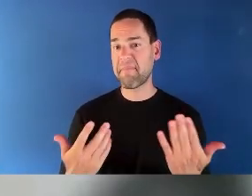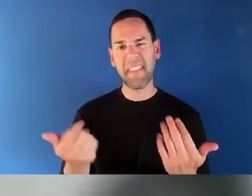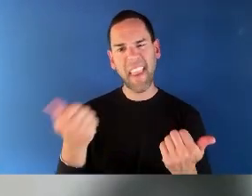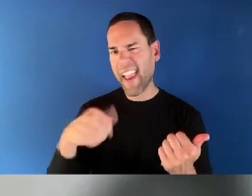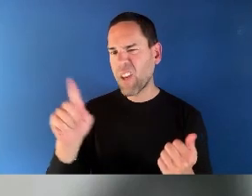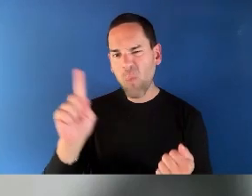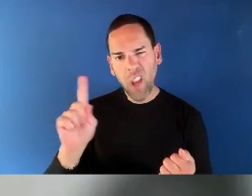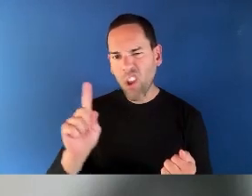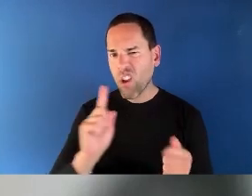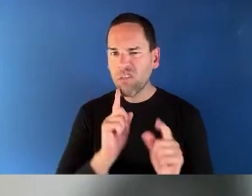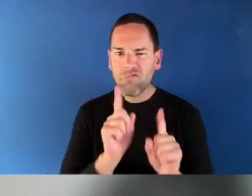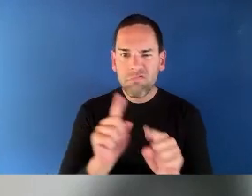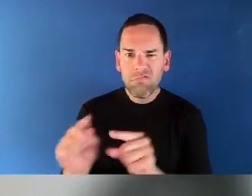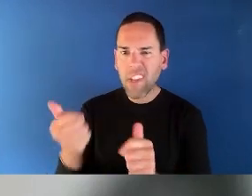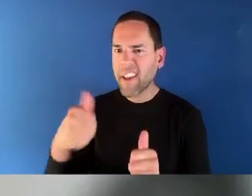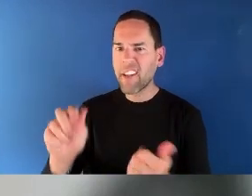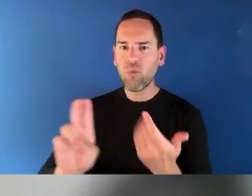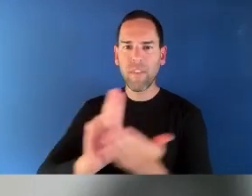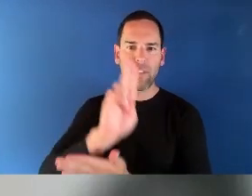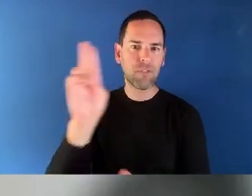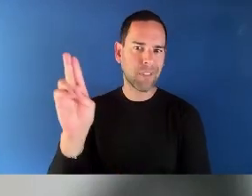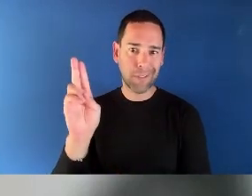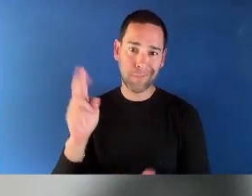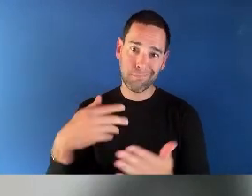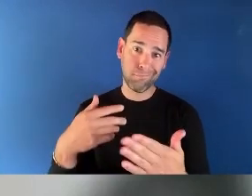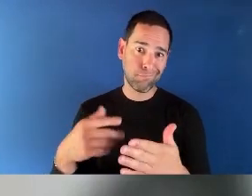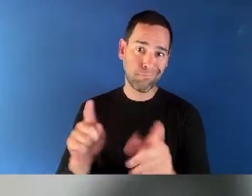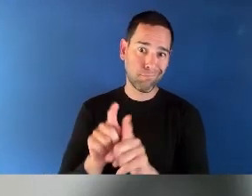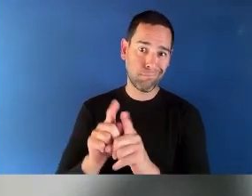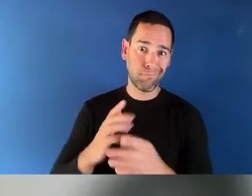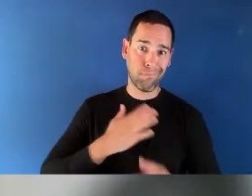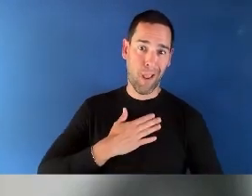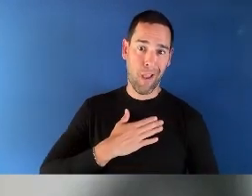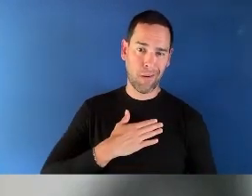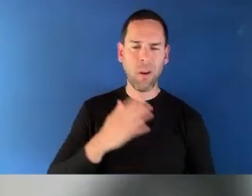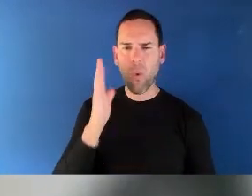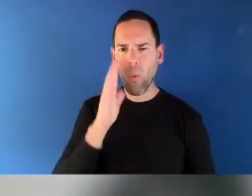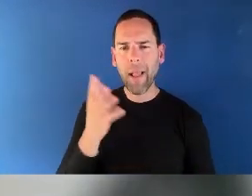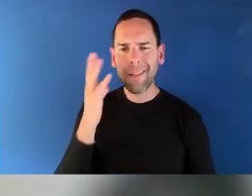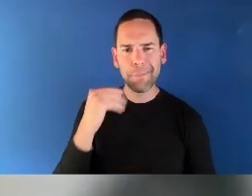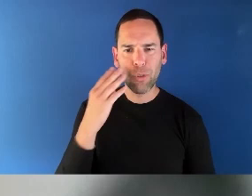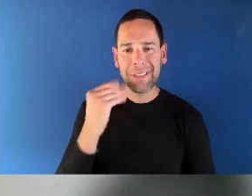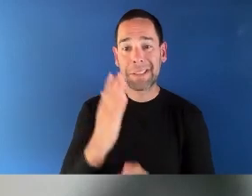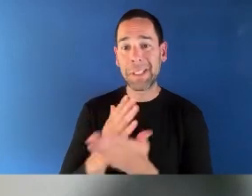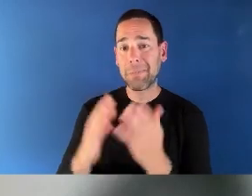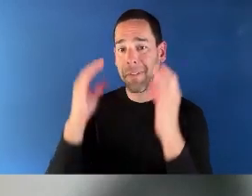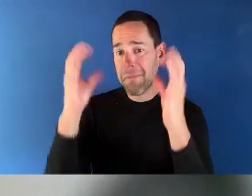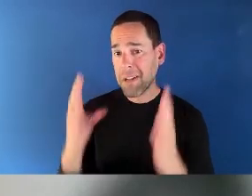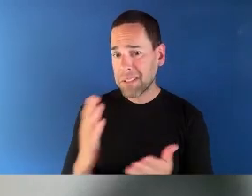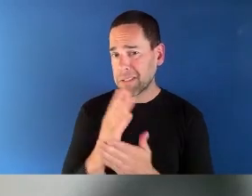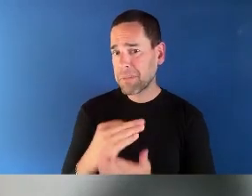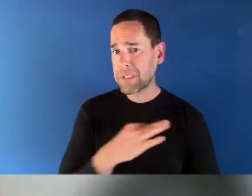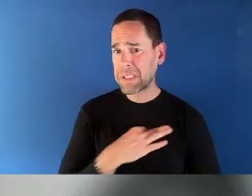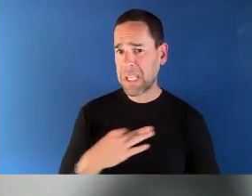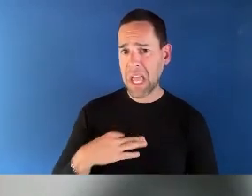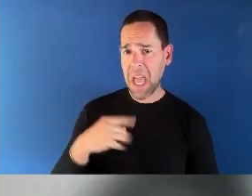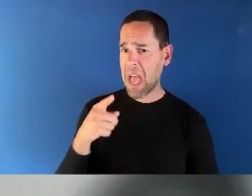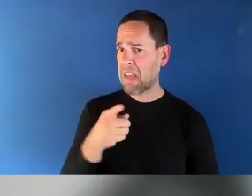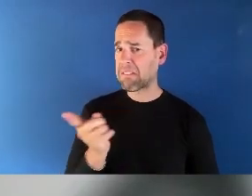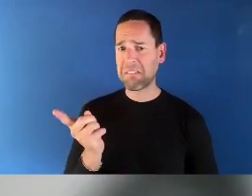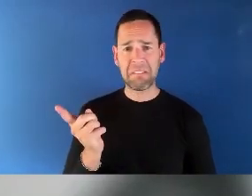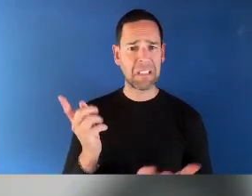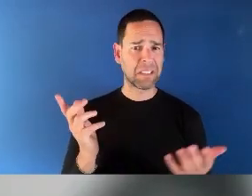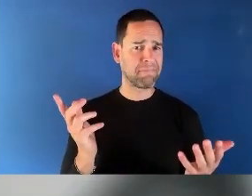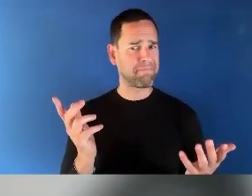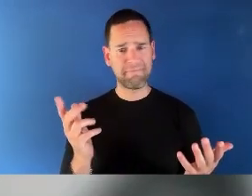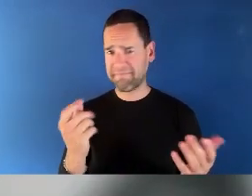any university, even mine, you'll experience like faculty and other staff who don't really, or people in general who